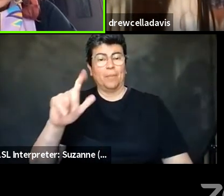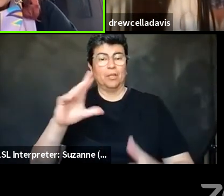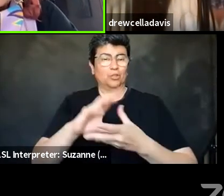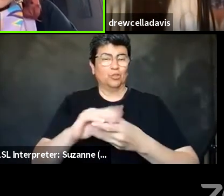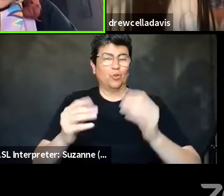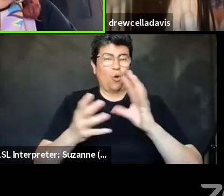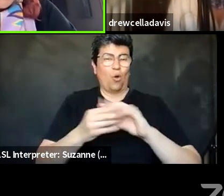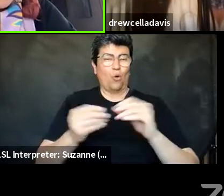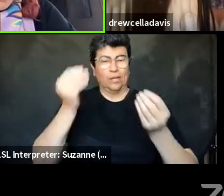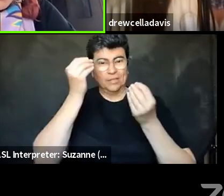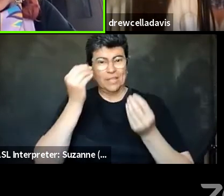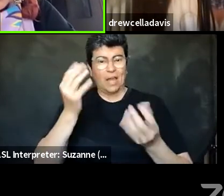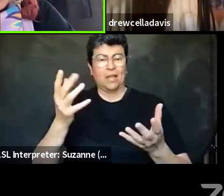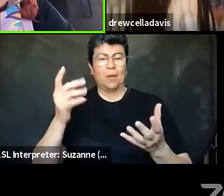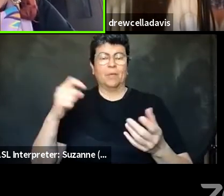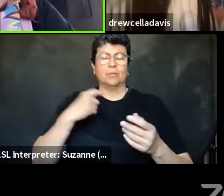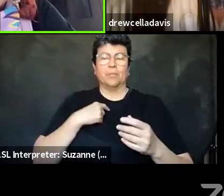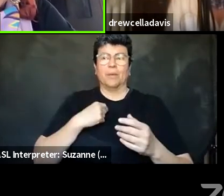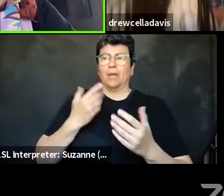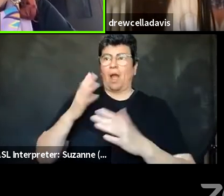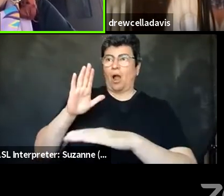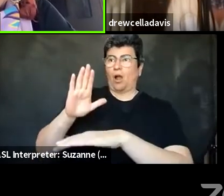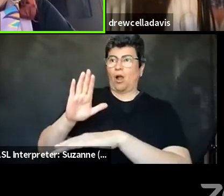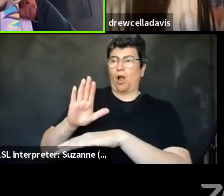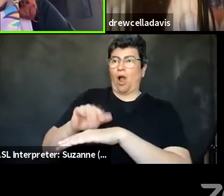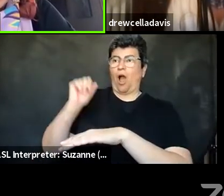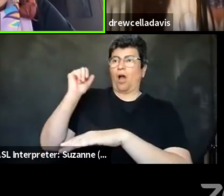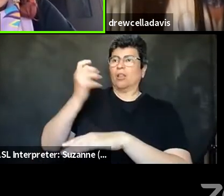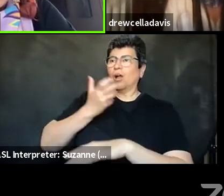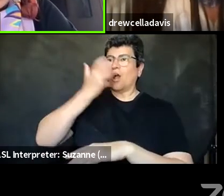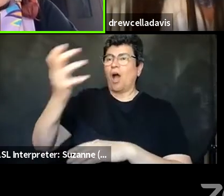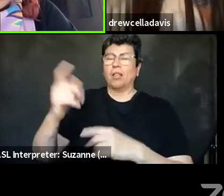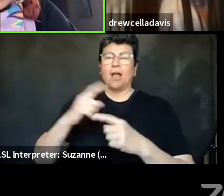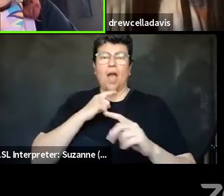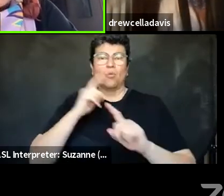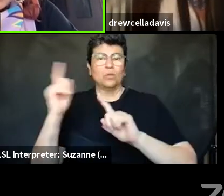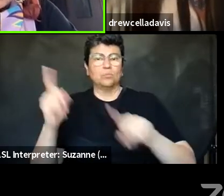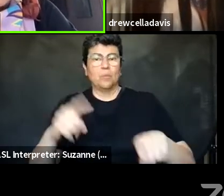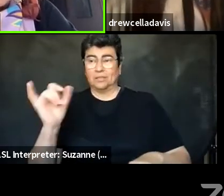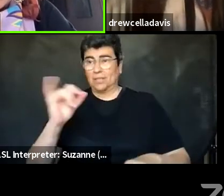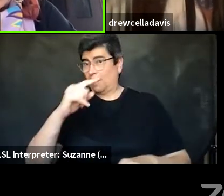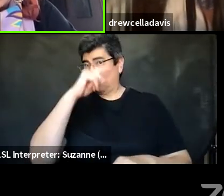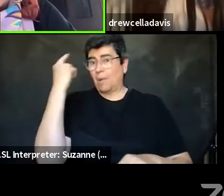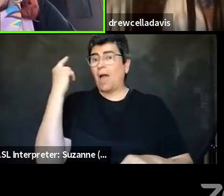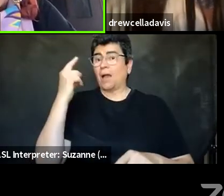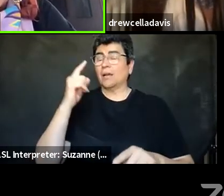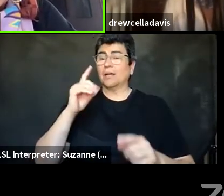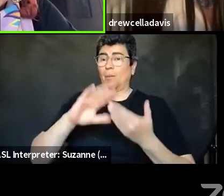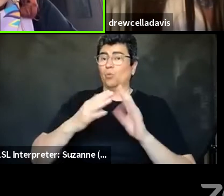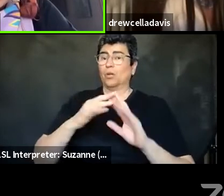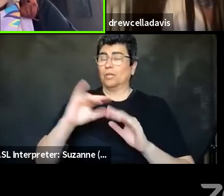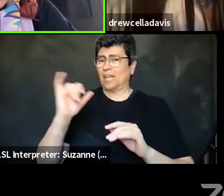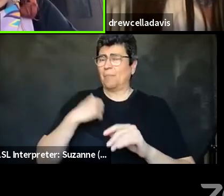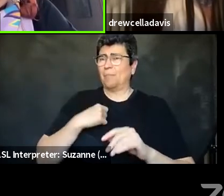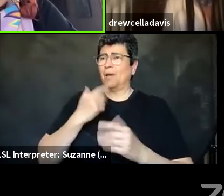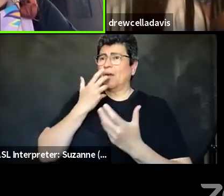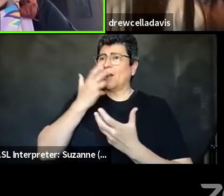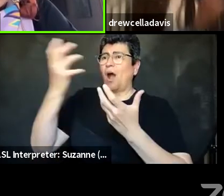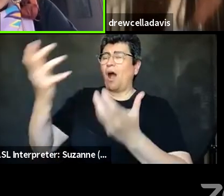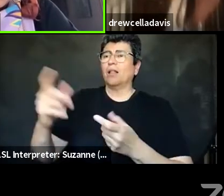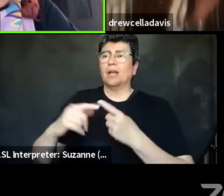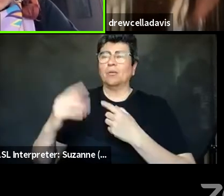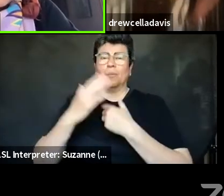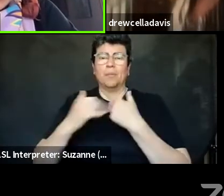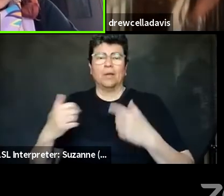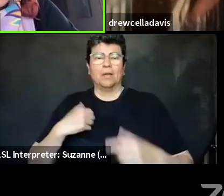be a call and response, right? In the Black communities, right, there's a call and response. Or Kanaka Maoli